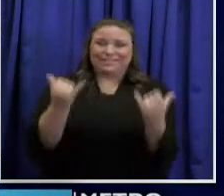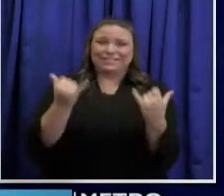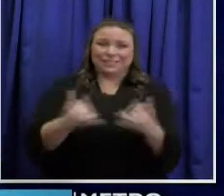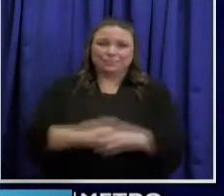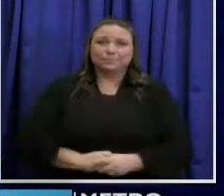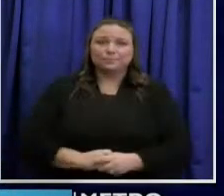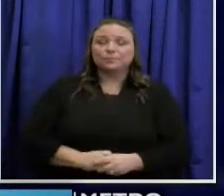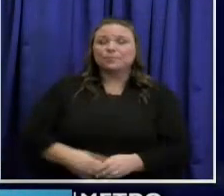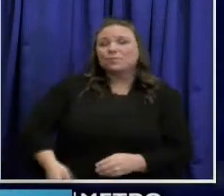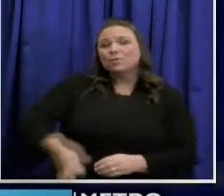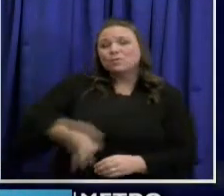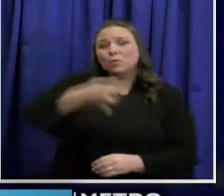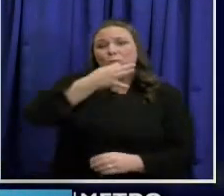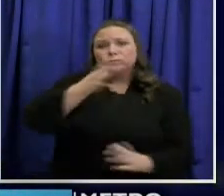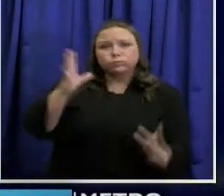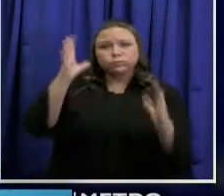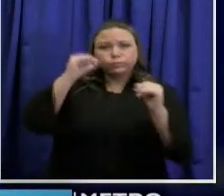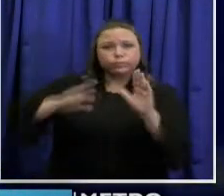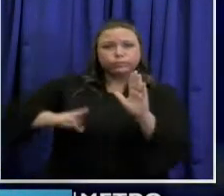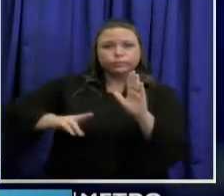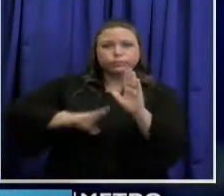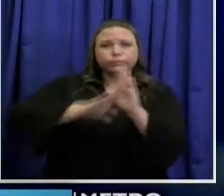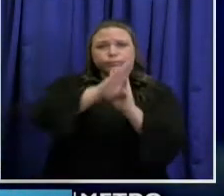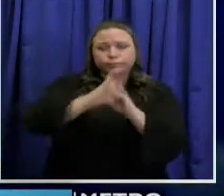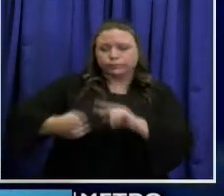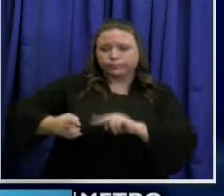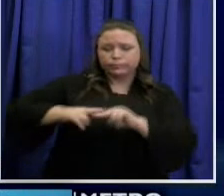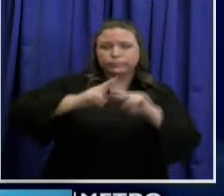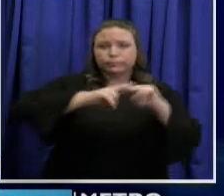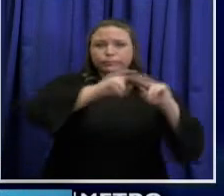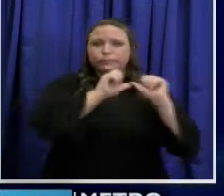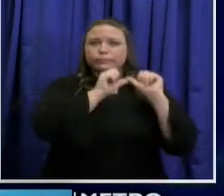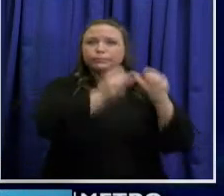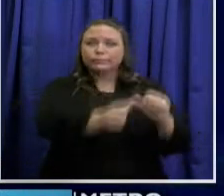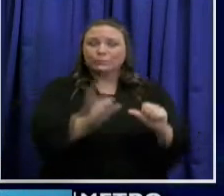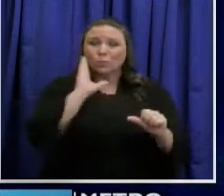Experts expected the rising trend in hospitalizations to continue.